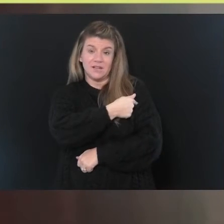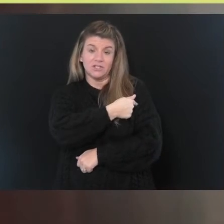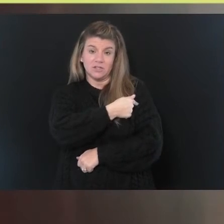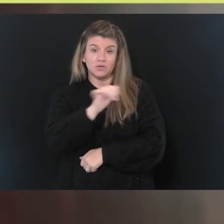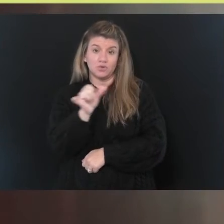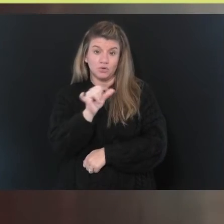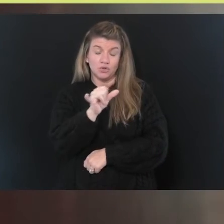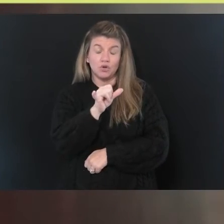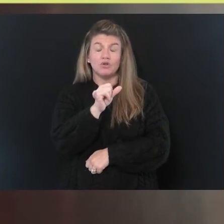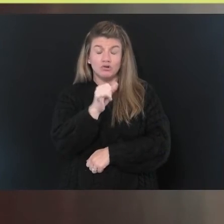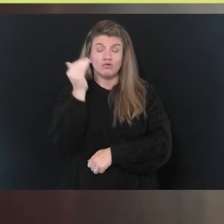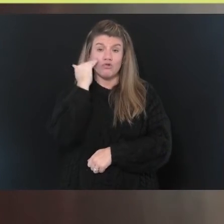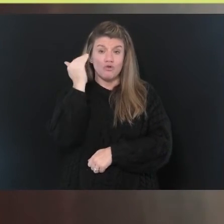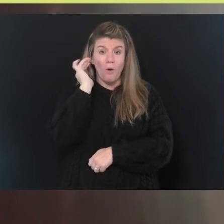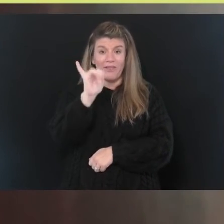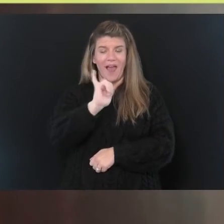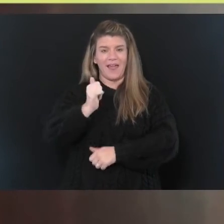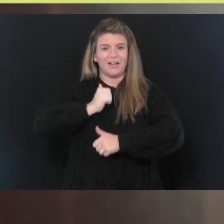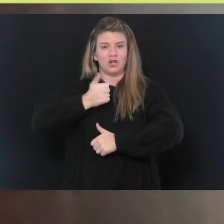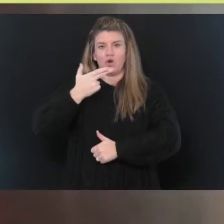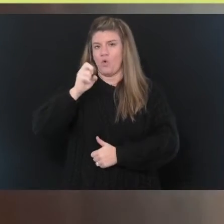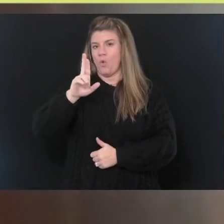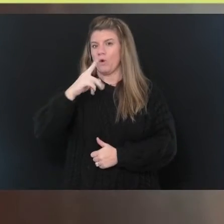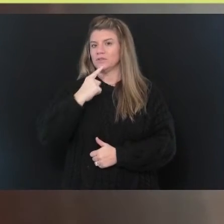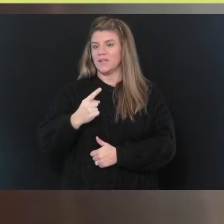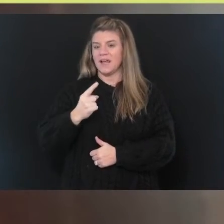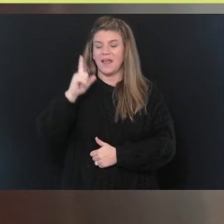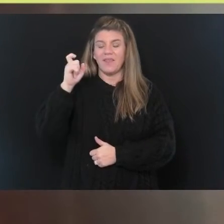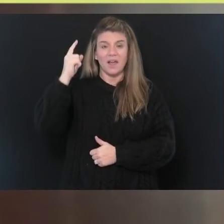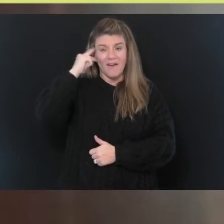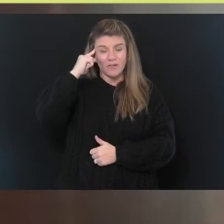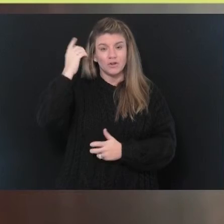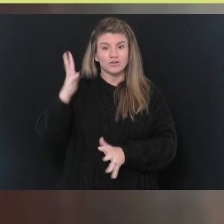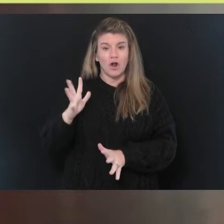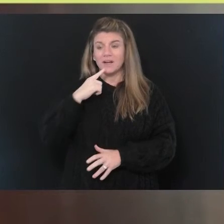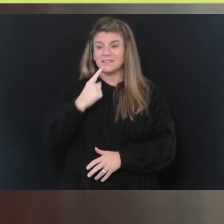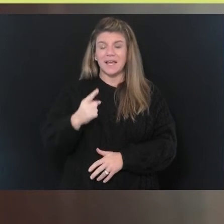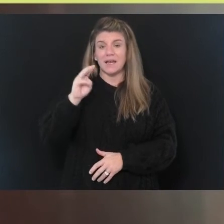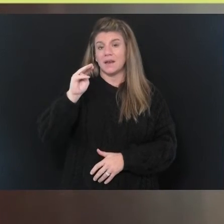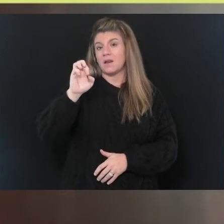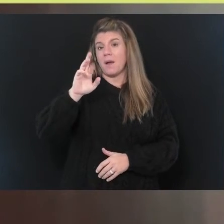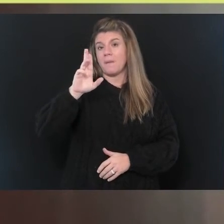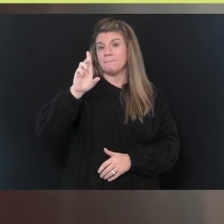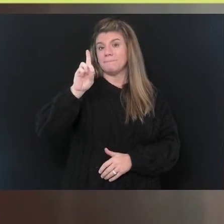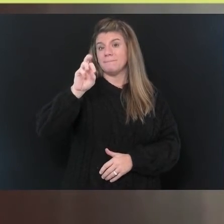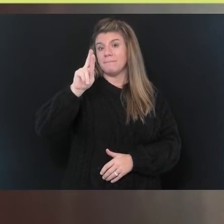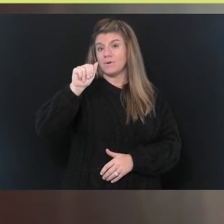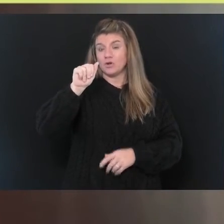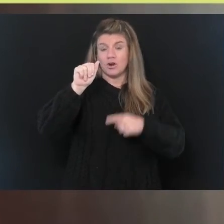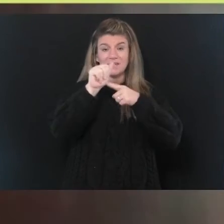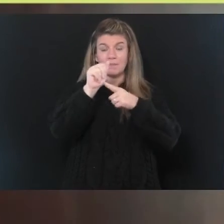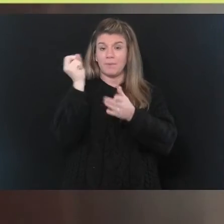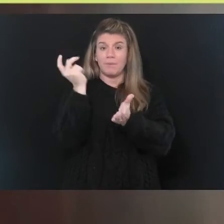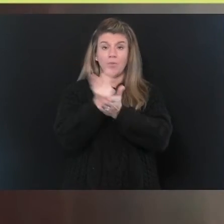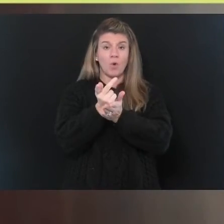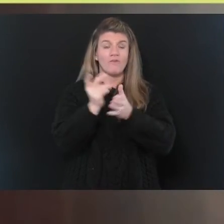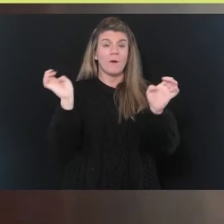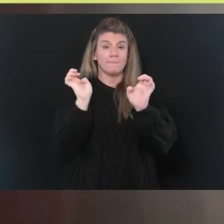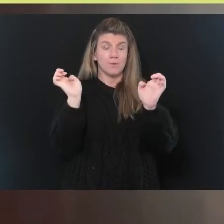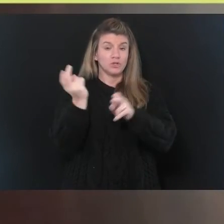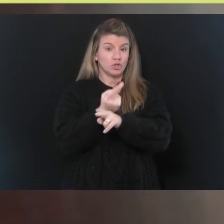to that end, as General Hoyer said, and the governor said, that Moderna has been approved for emergency